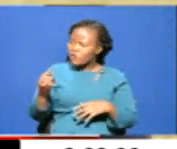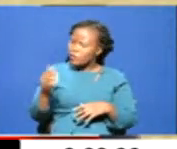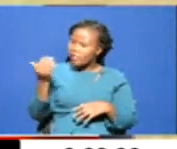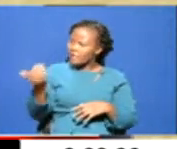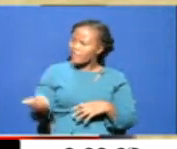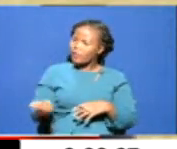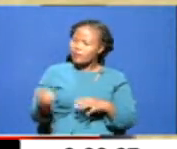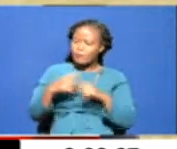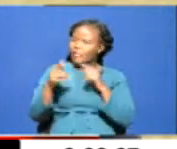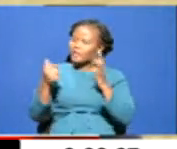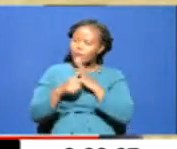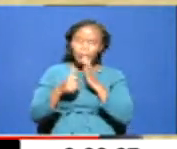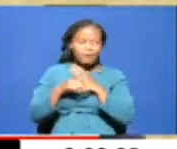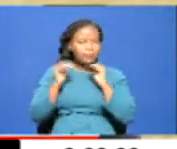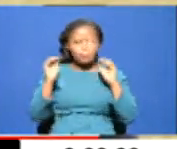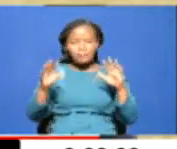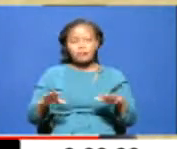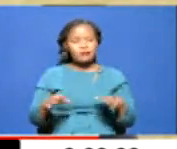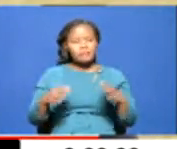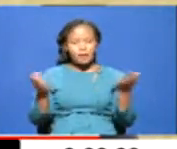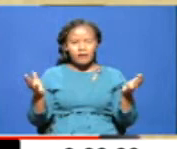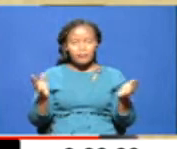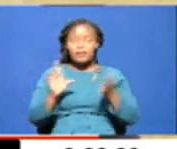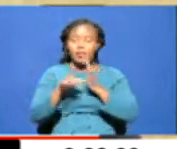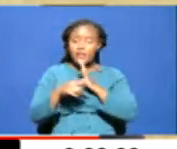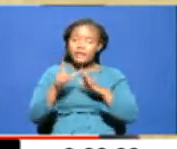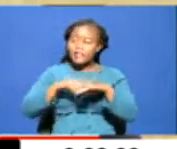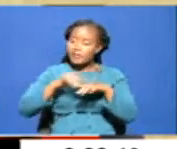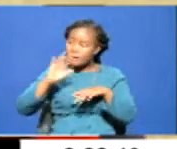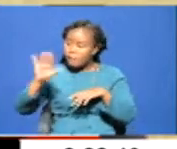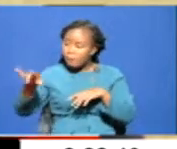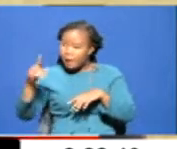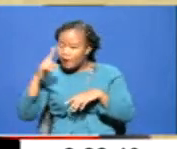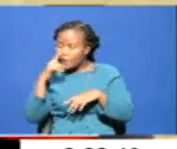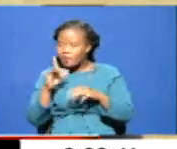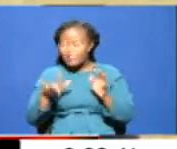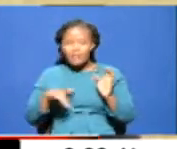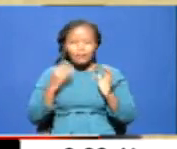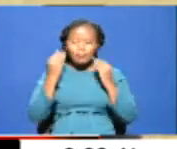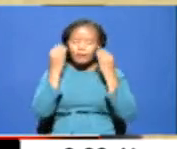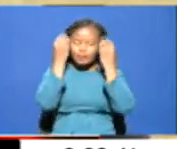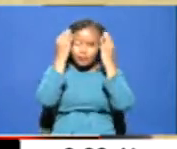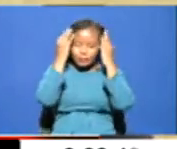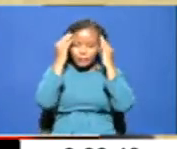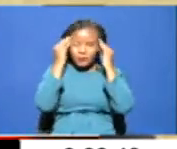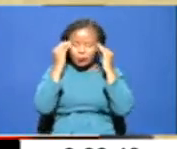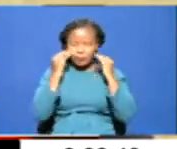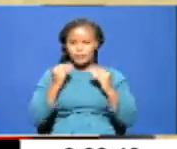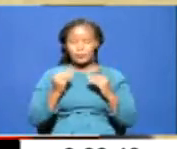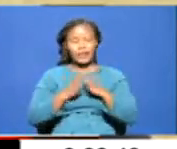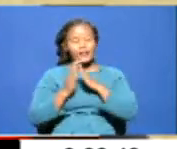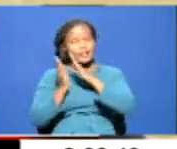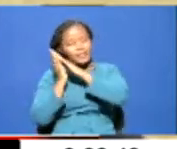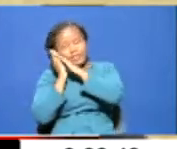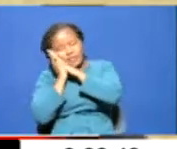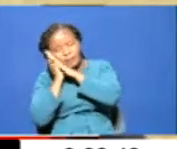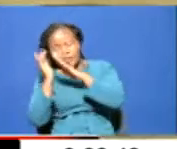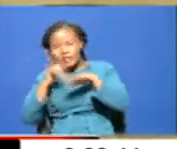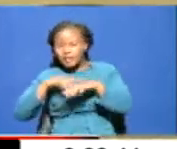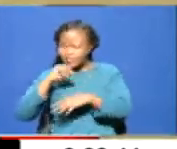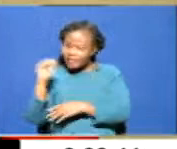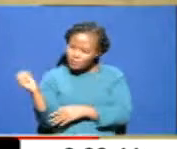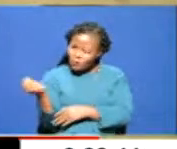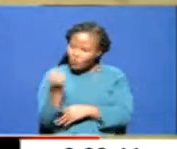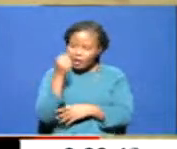Be a child for just once. Alafu ukirudi kwa nyumba, unapata ulidance, ukatoka, ukenda ukalala. Ukiamka utamka na mawazo